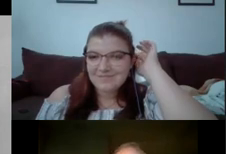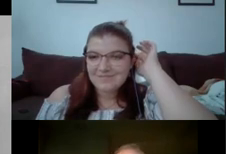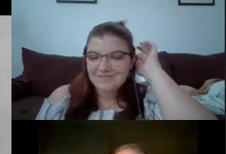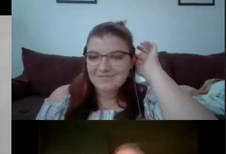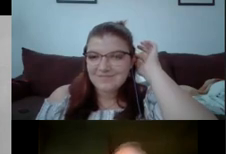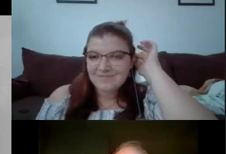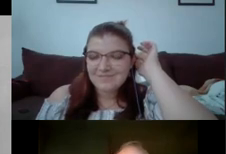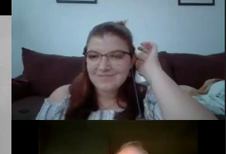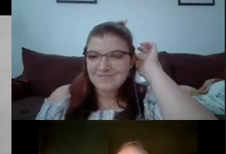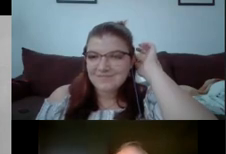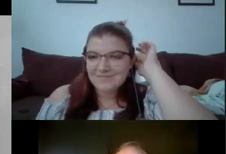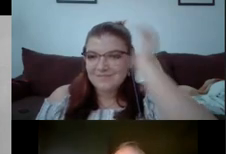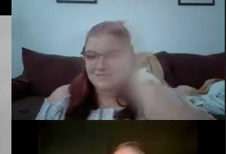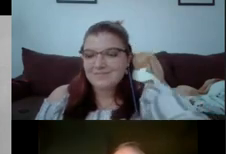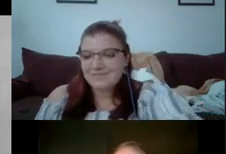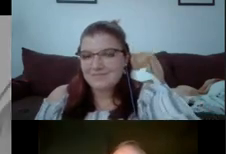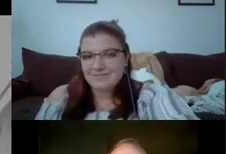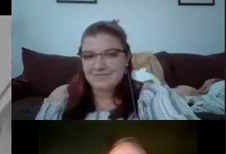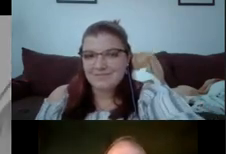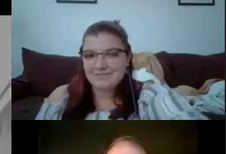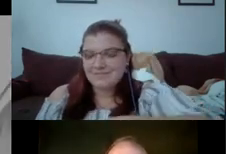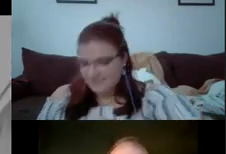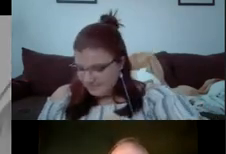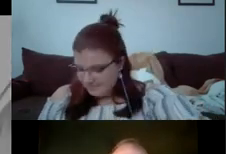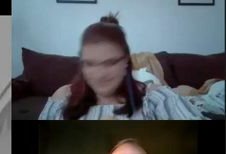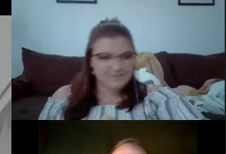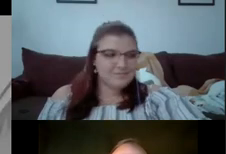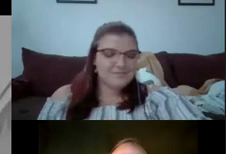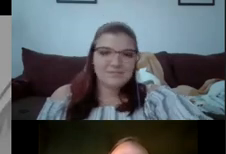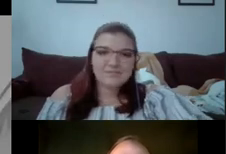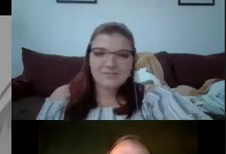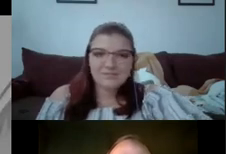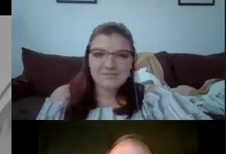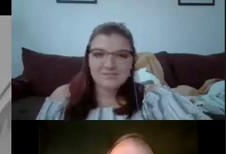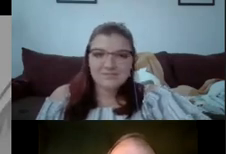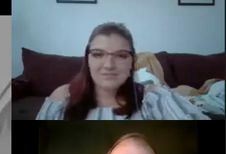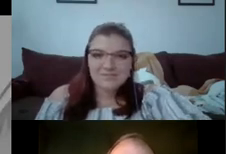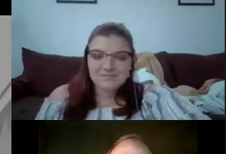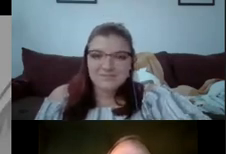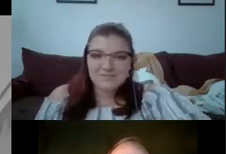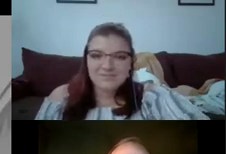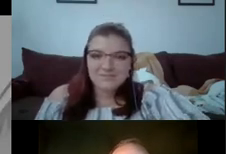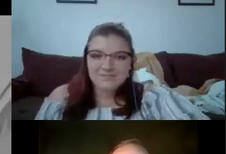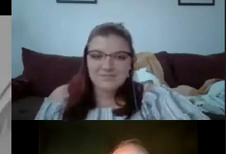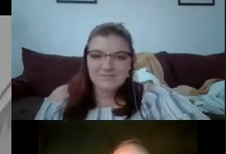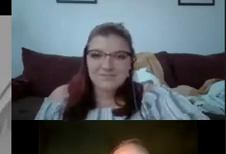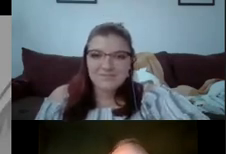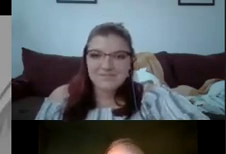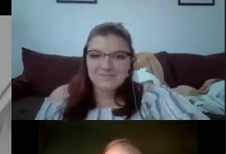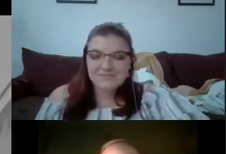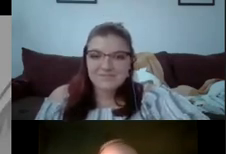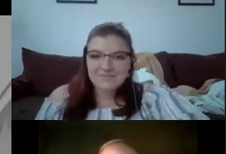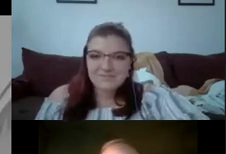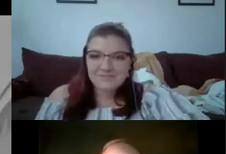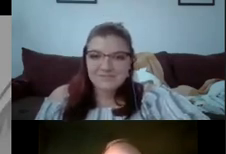At any rate, new faculty were brought in. Here is Jack Crandall, I think it's possible.